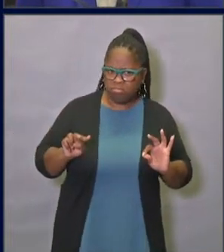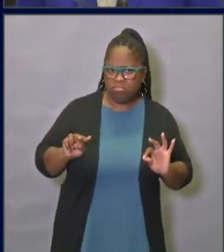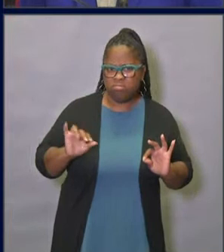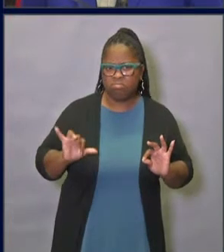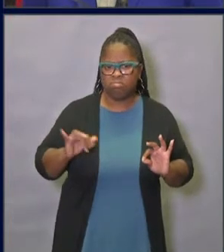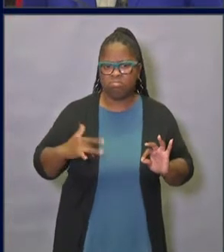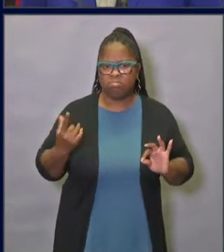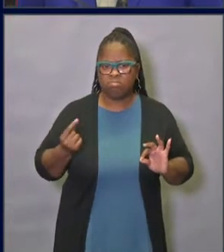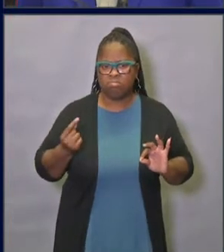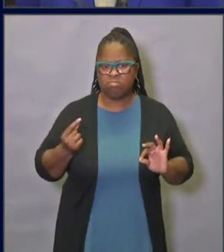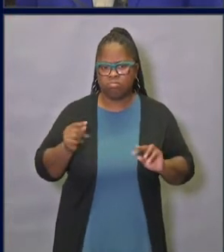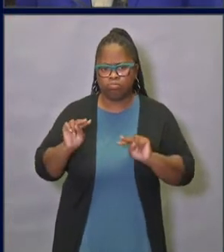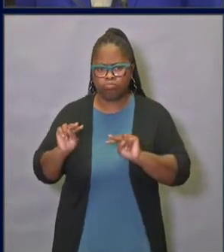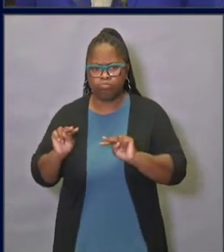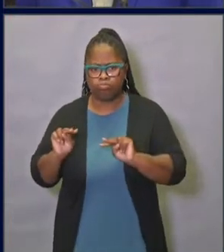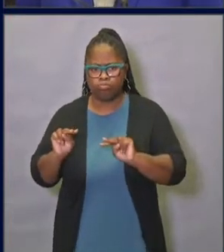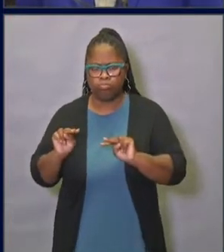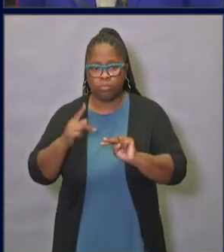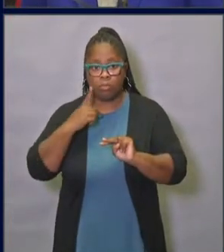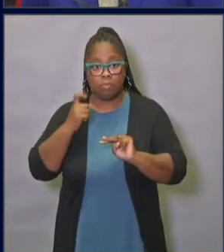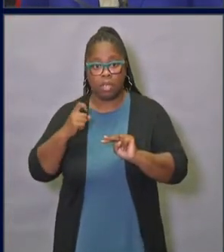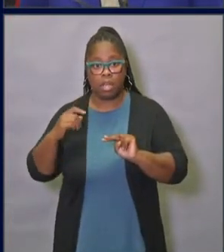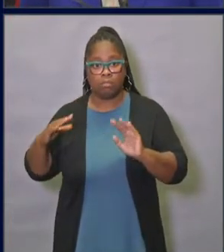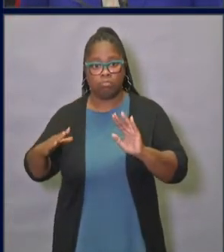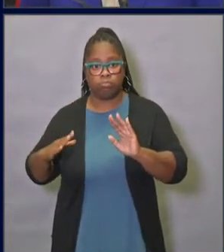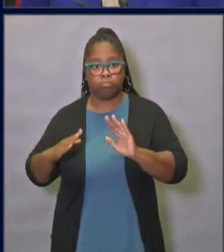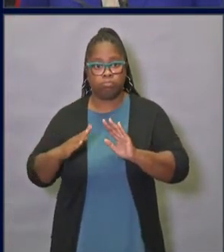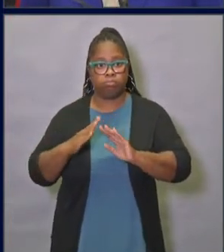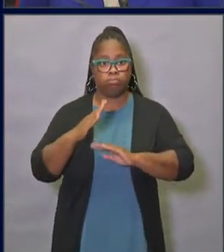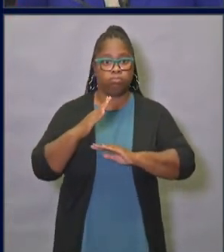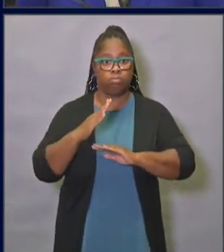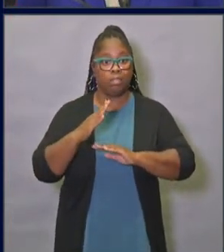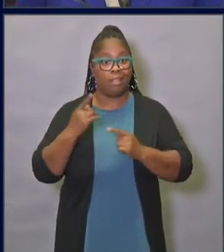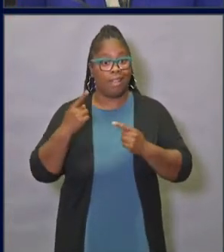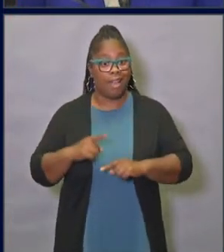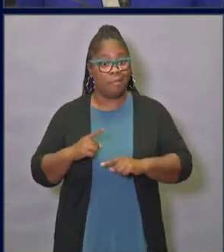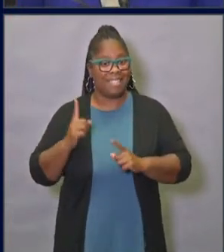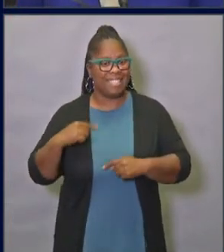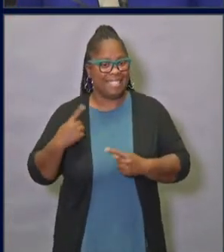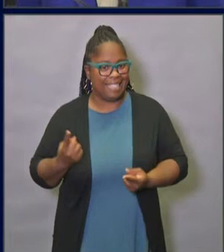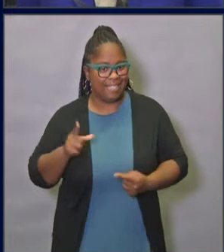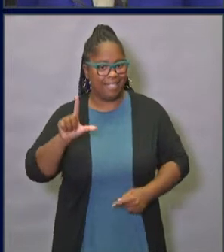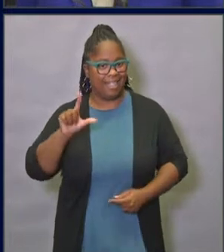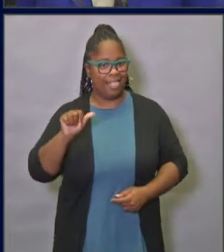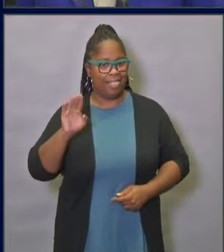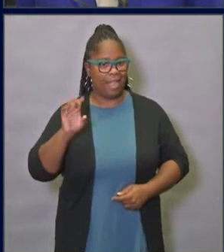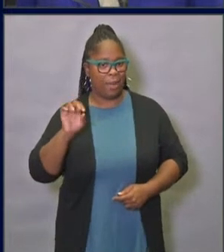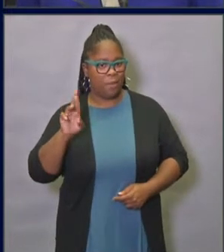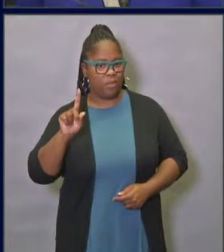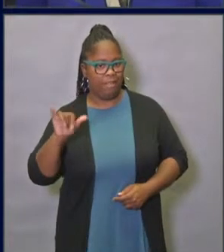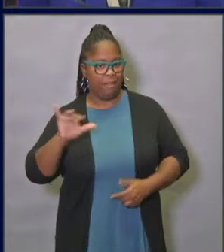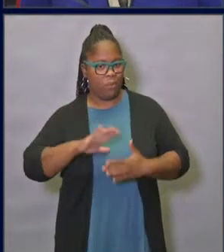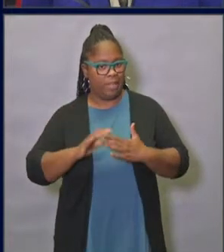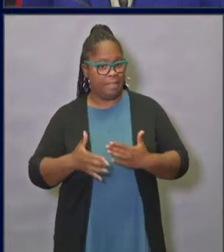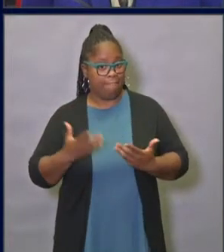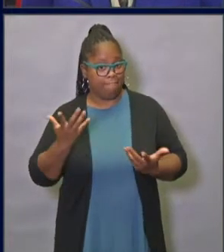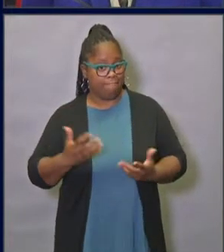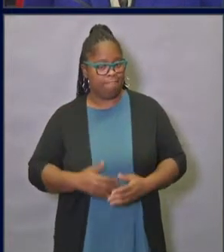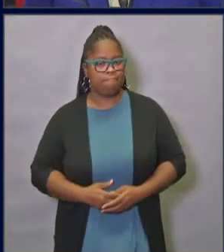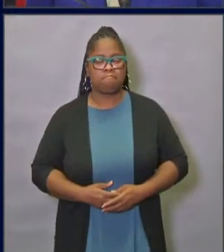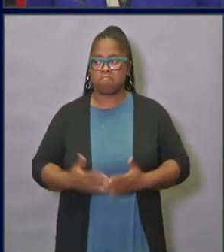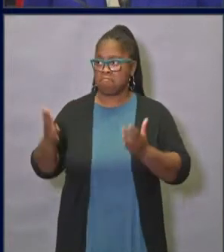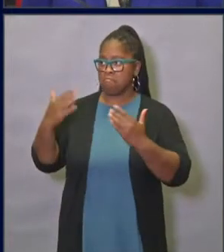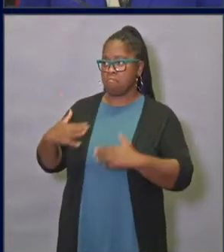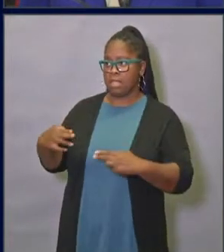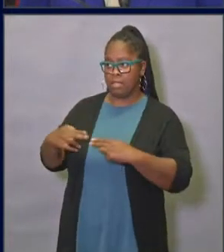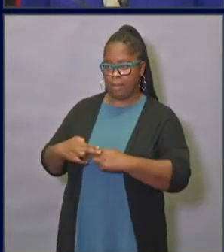closely, especially because these increases are happening after the Labor Day weekend. I'll take the next slide.